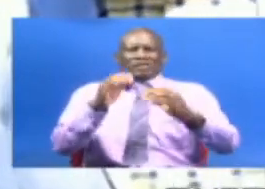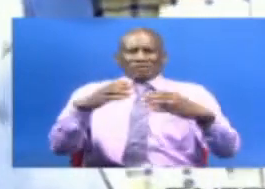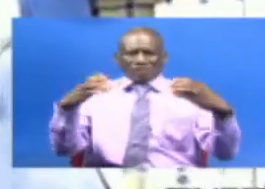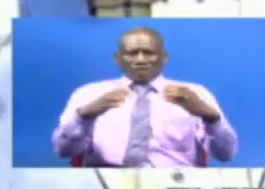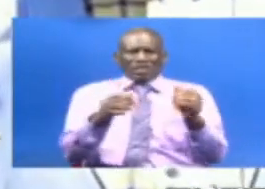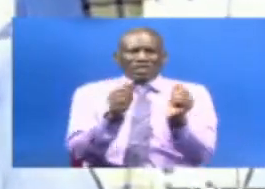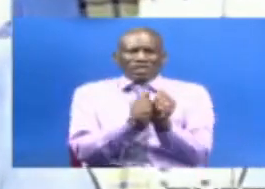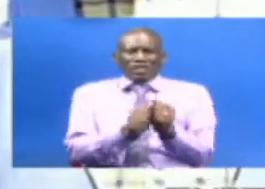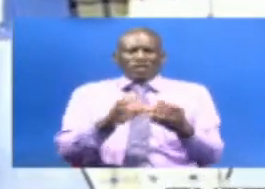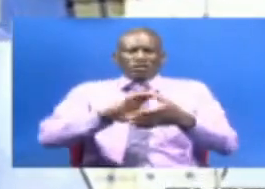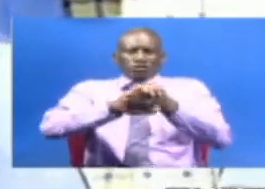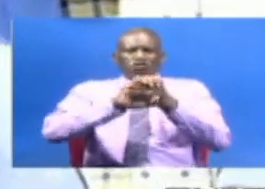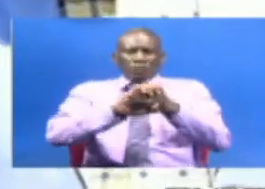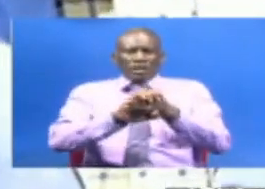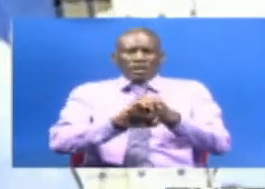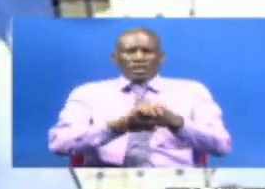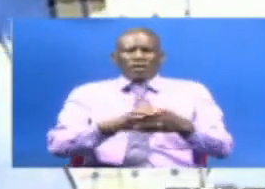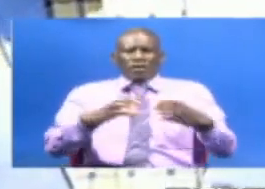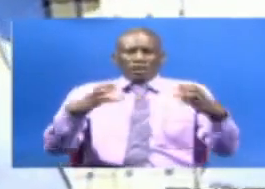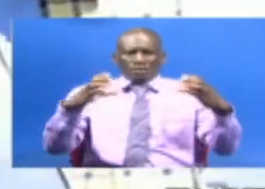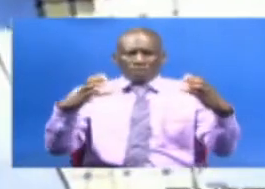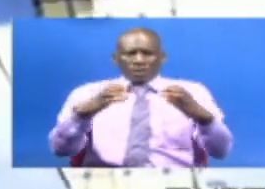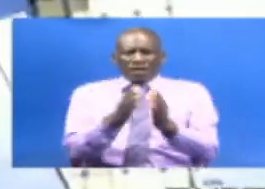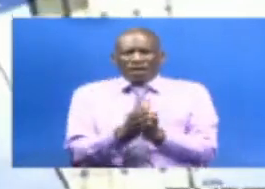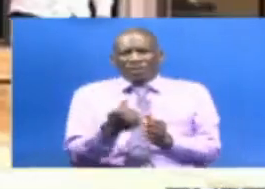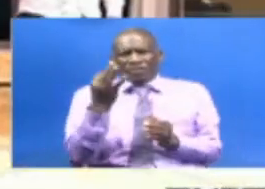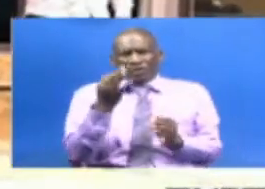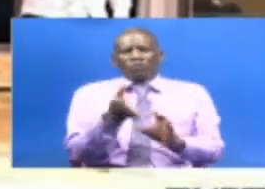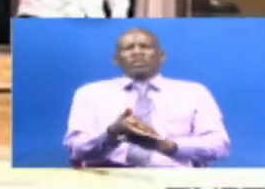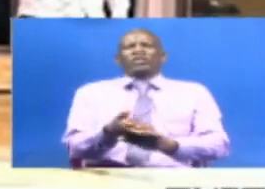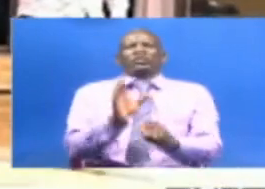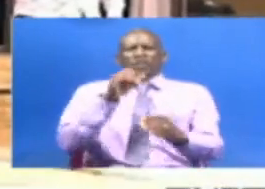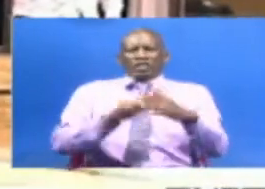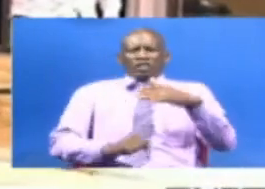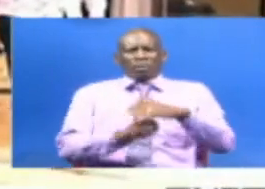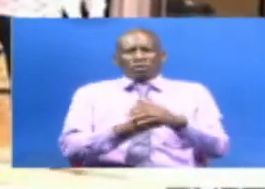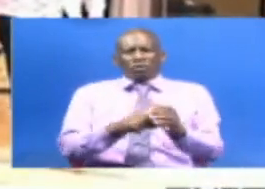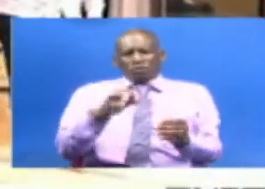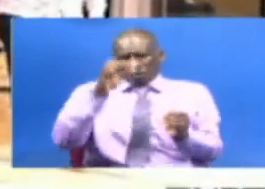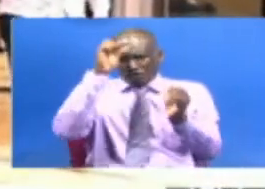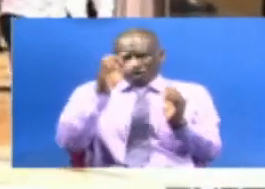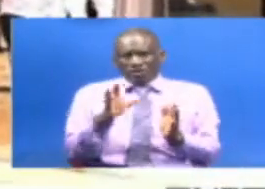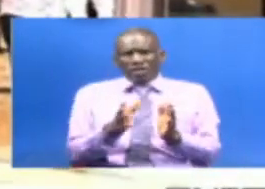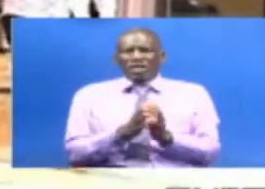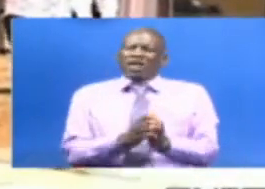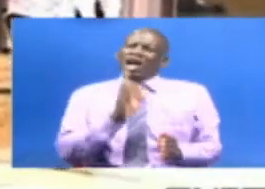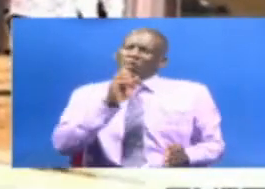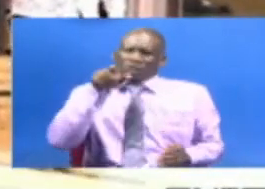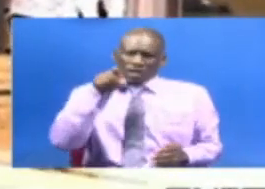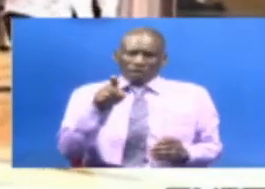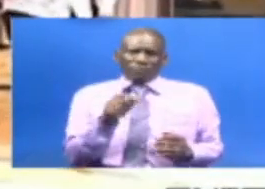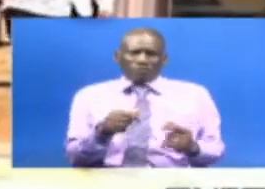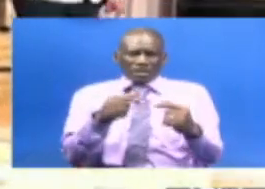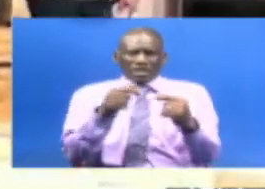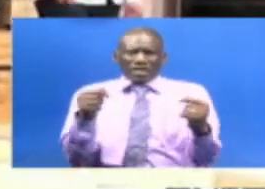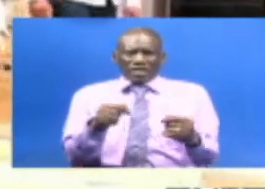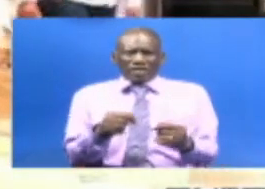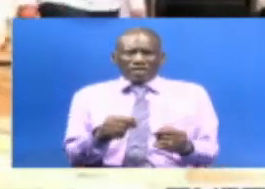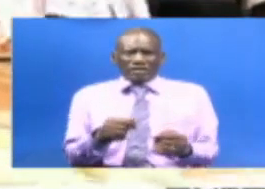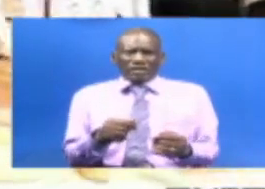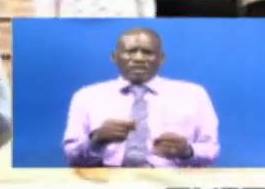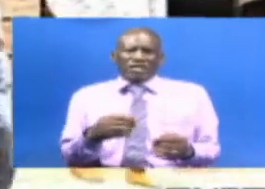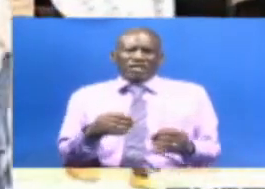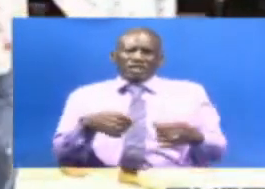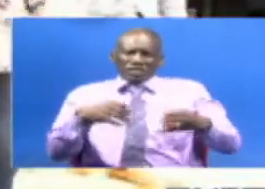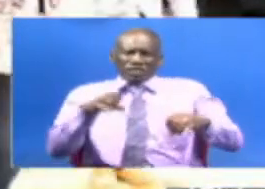MCAs, and 3 from Nopeu Party withdrew their support for Governor Kawira and cautioned her against evoking sympathy